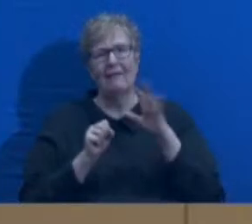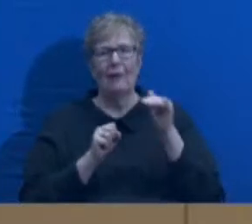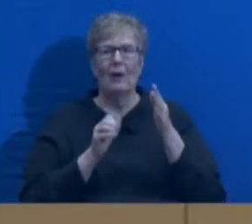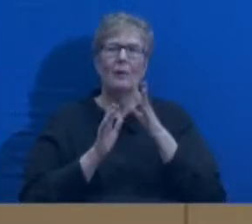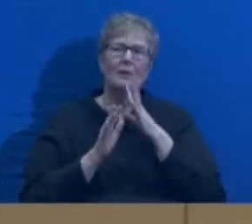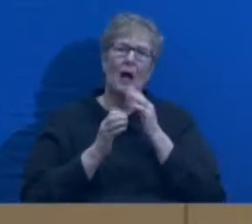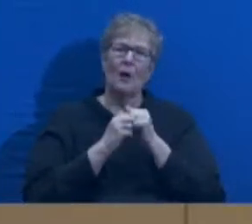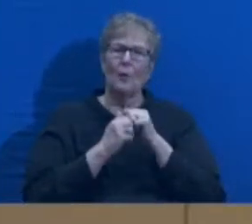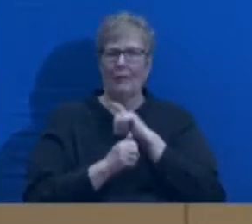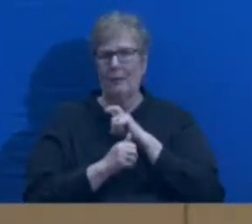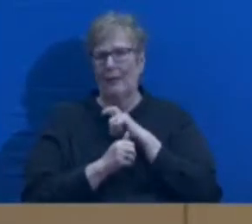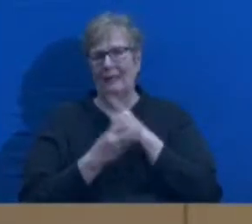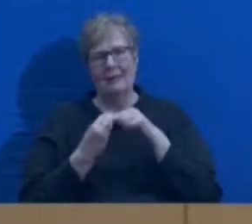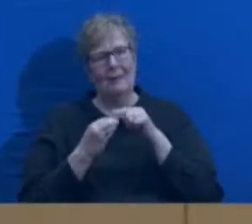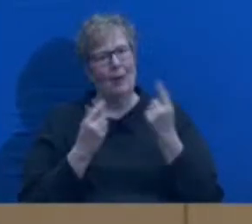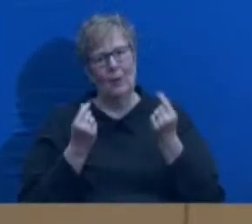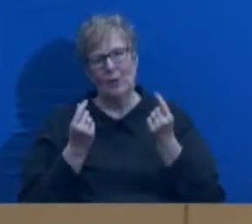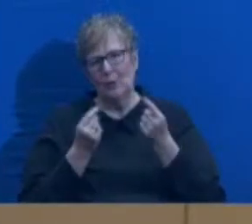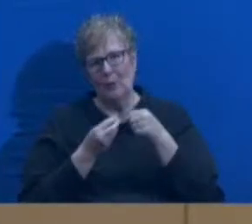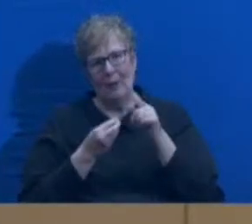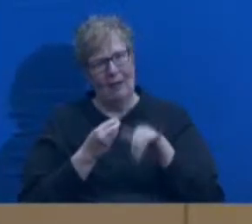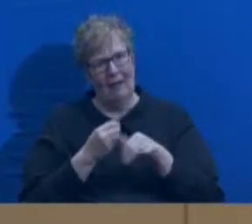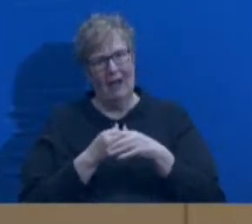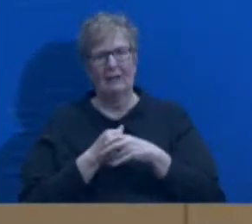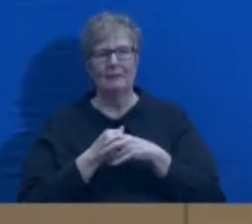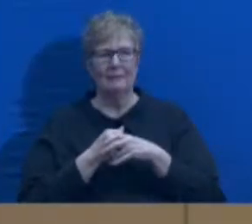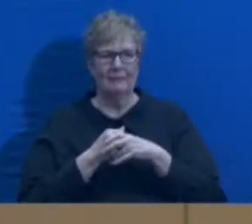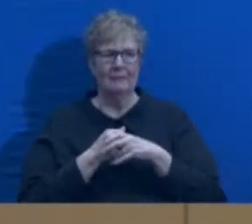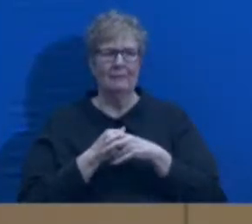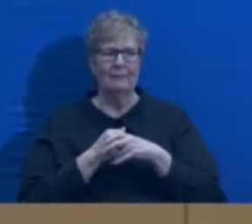what we might be able to do about that.